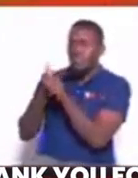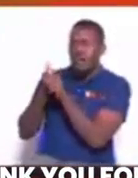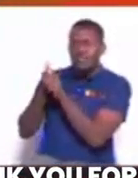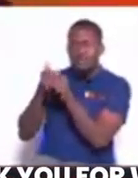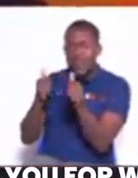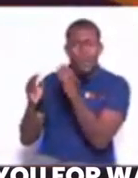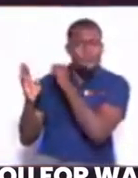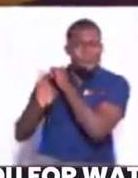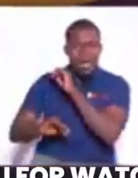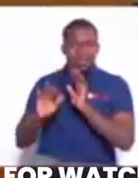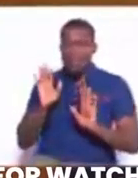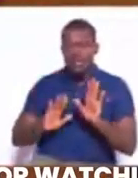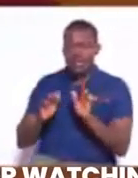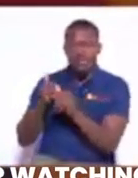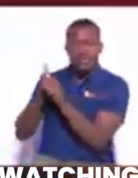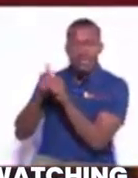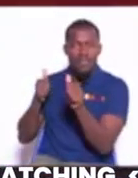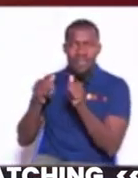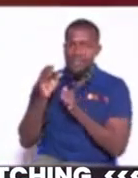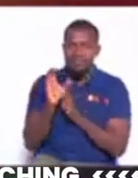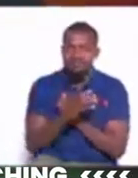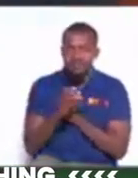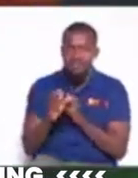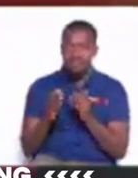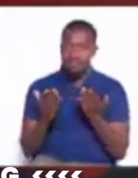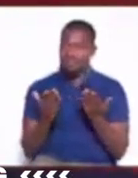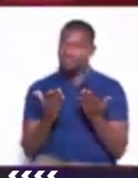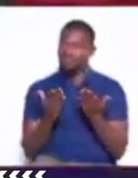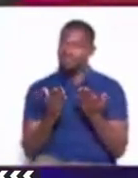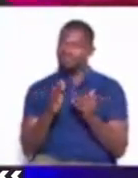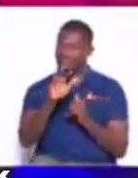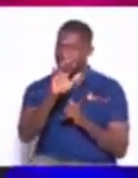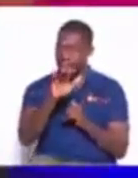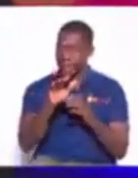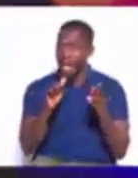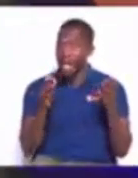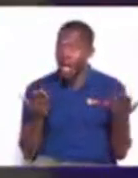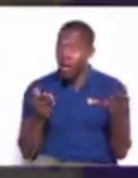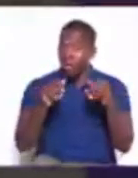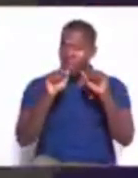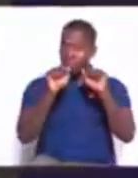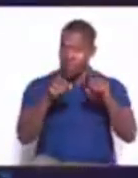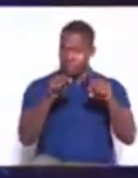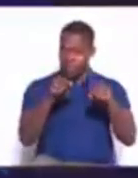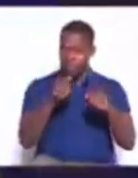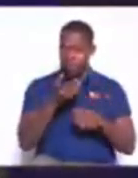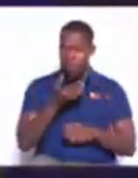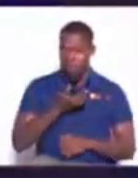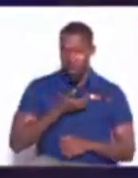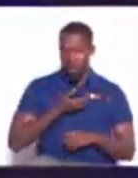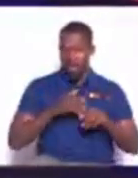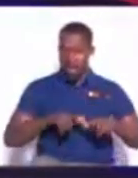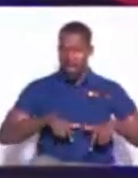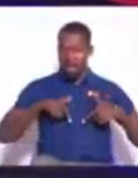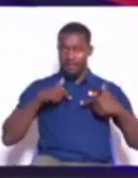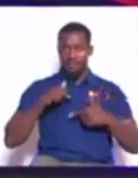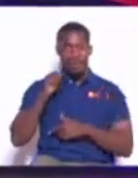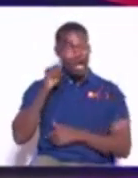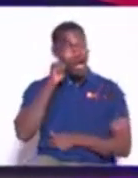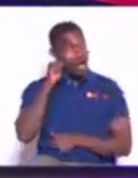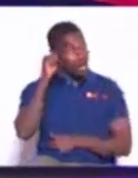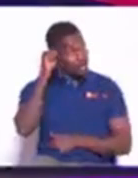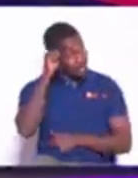things like alcohol? And how can we, in our own lives, as adults, live the